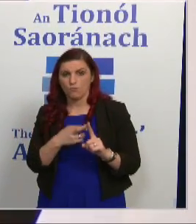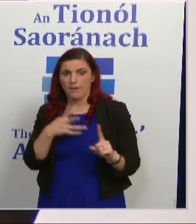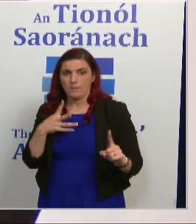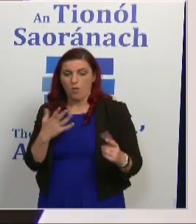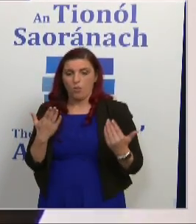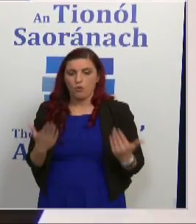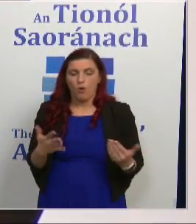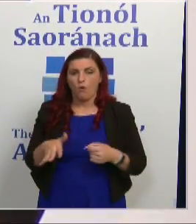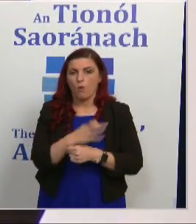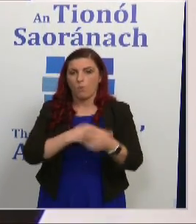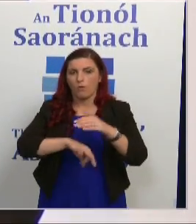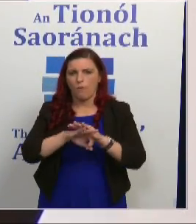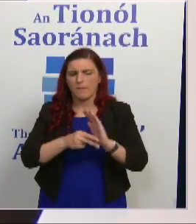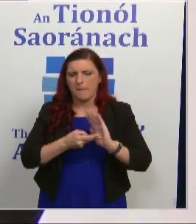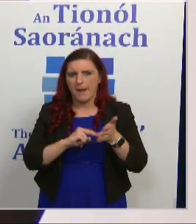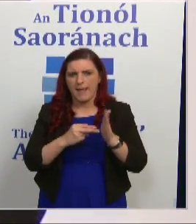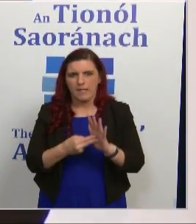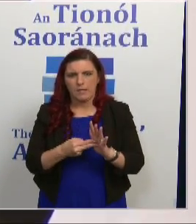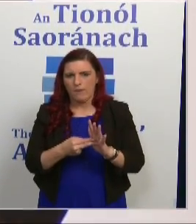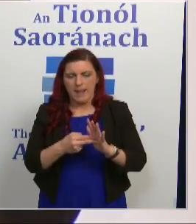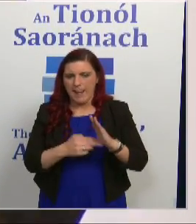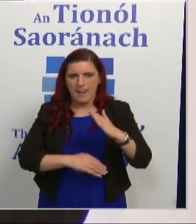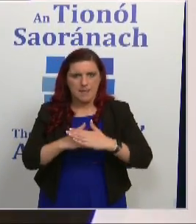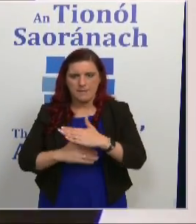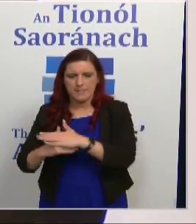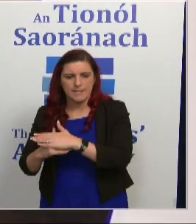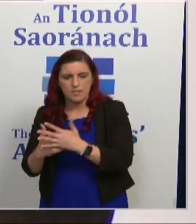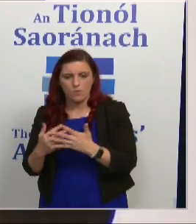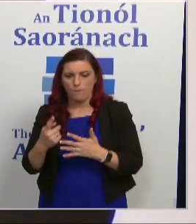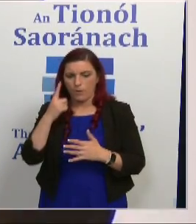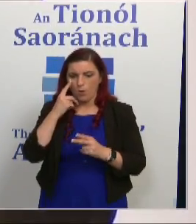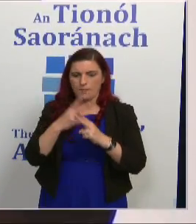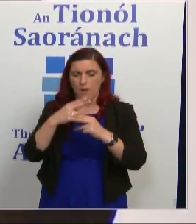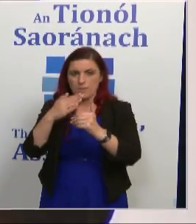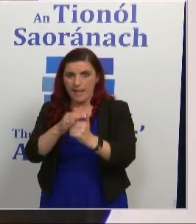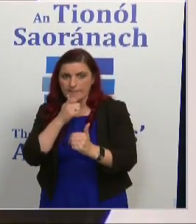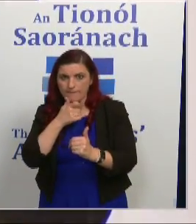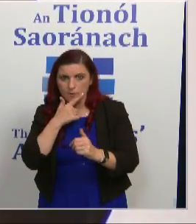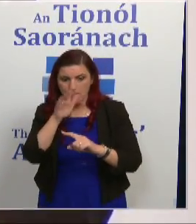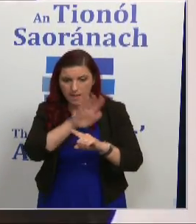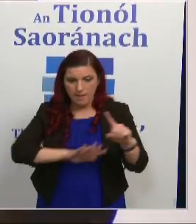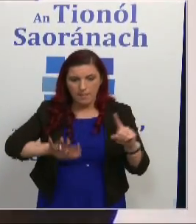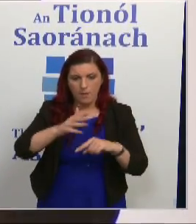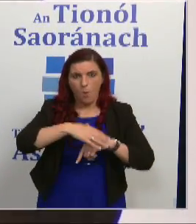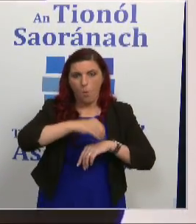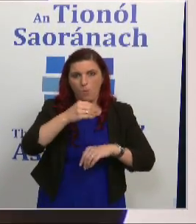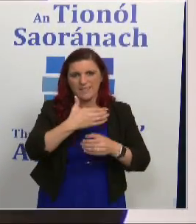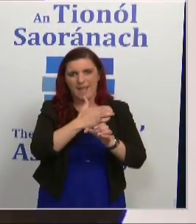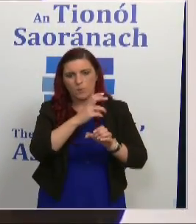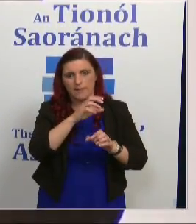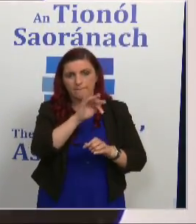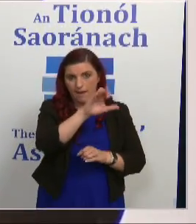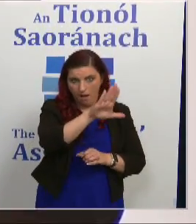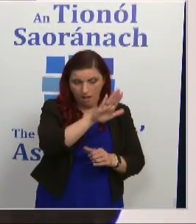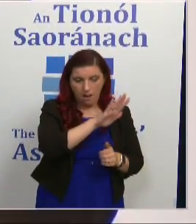local government arrangements were really straining. So if you look outside of the city, what was the old county? You had